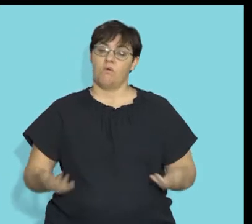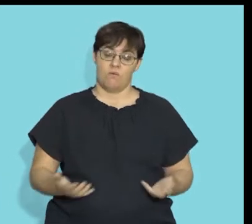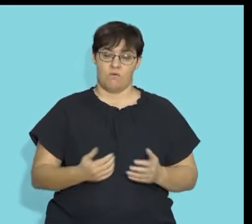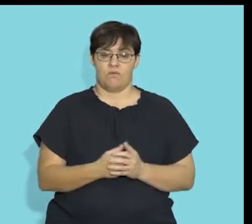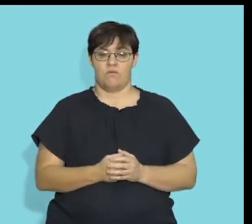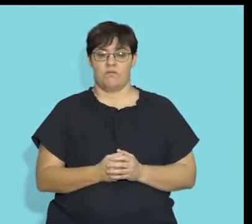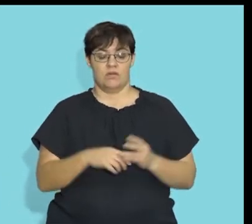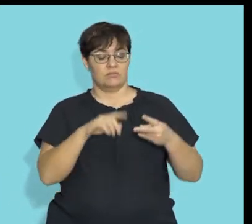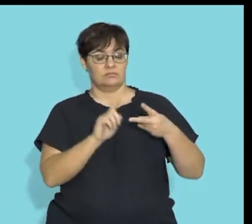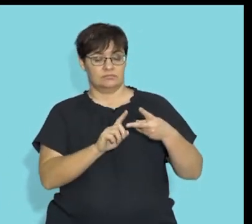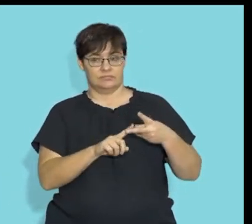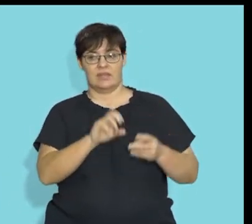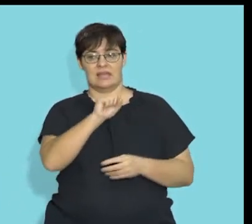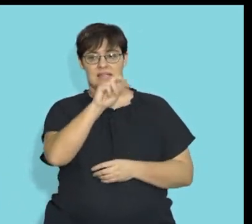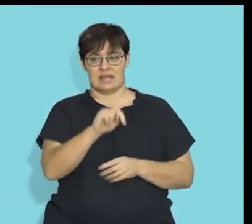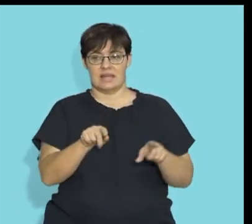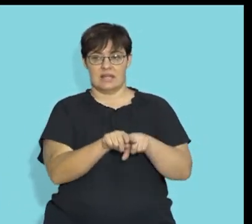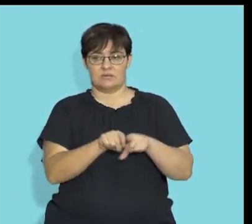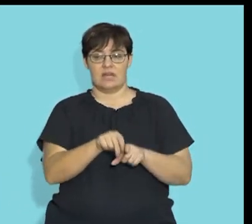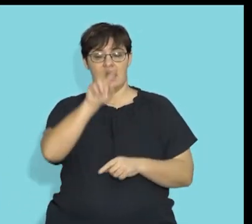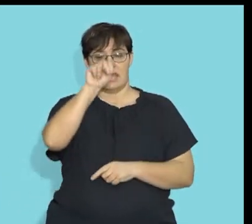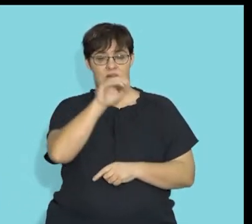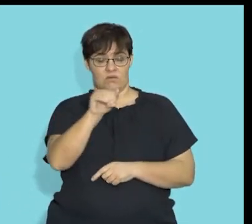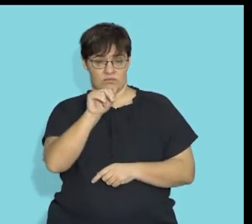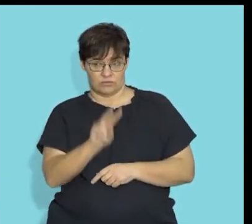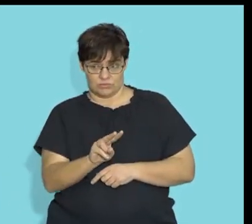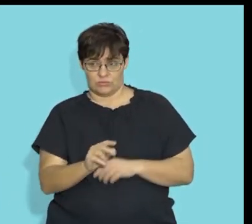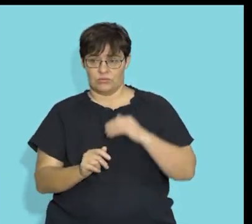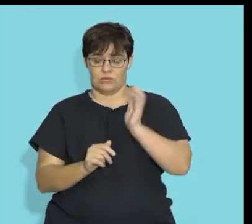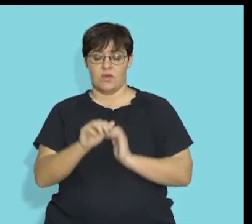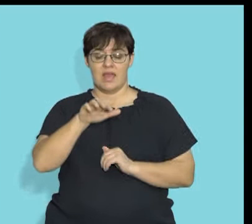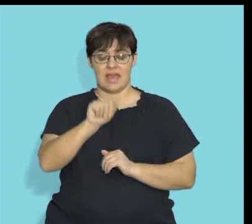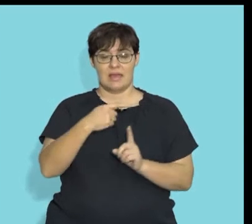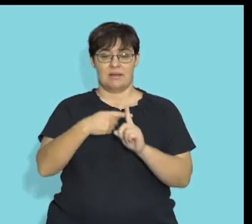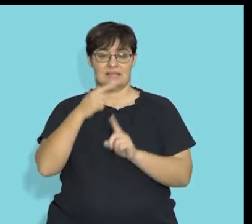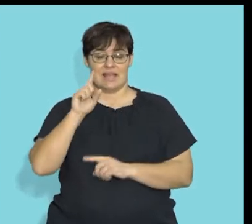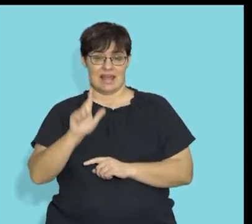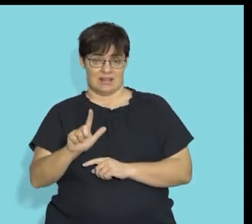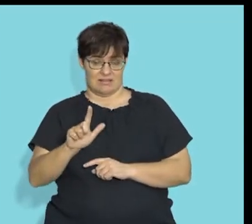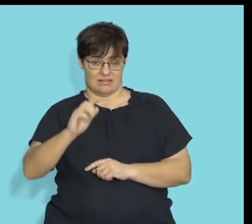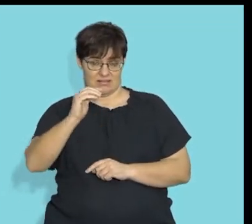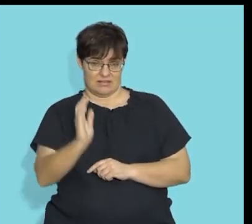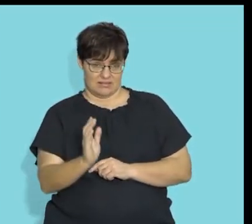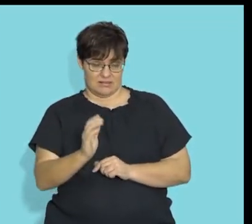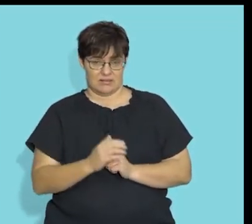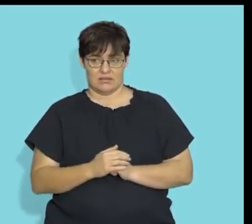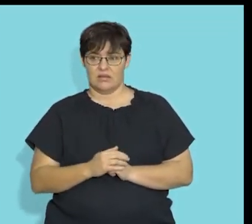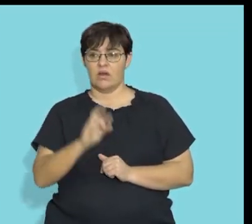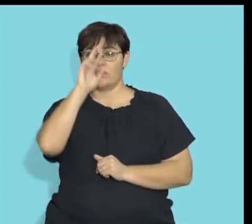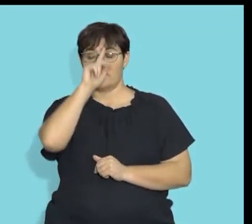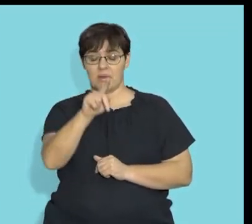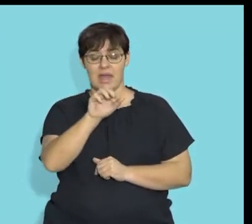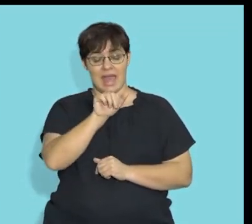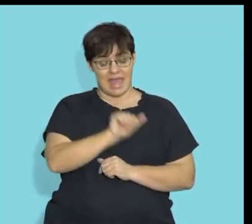Or alternatively, I could say Sn is equal to n over 2a plus l.